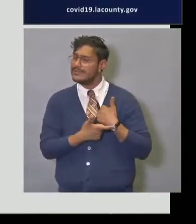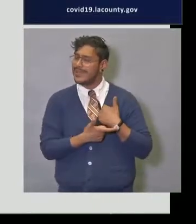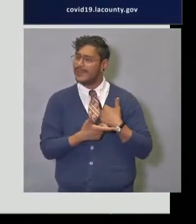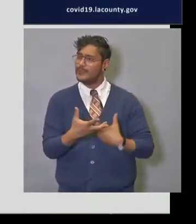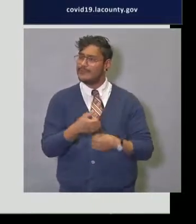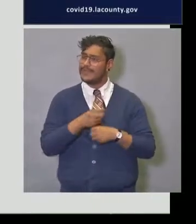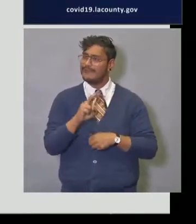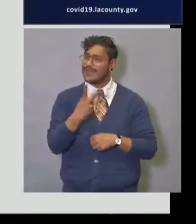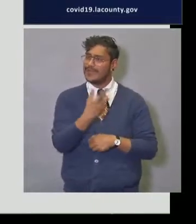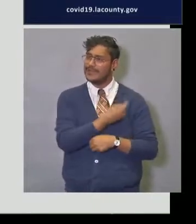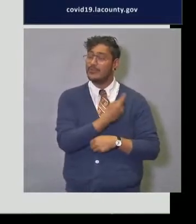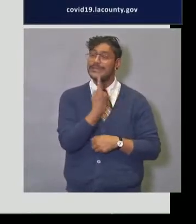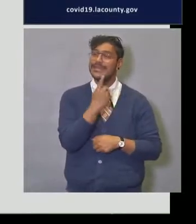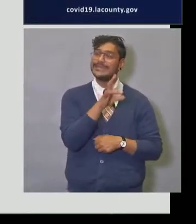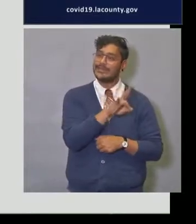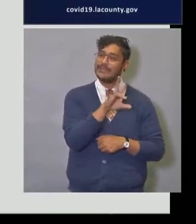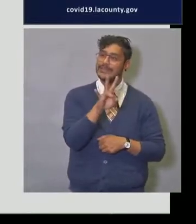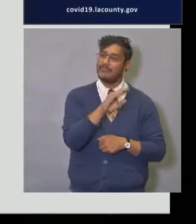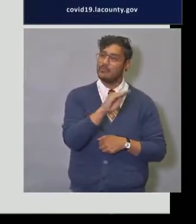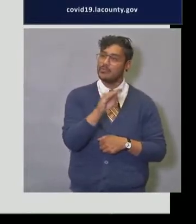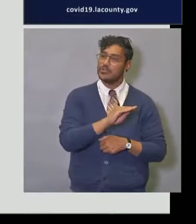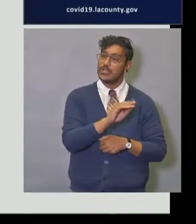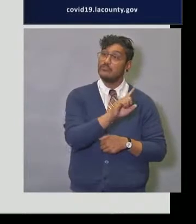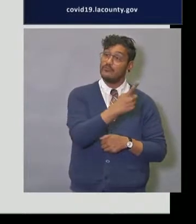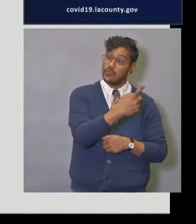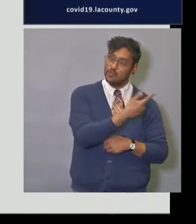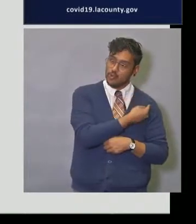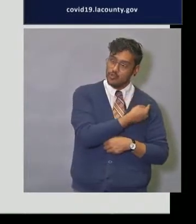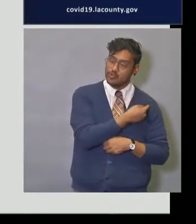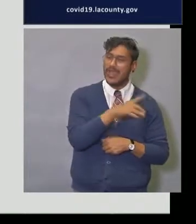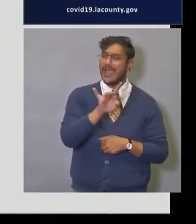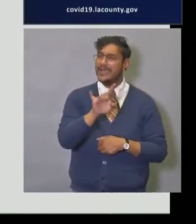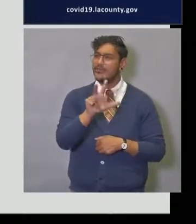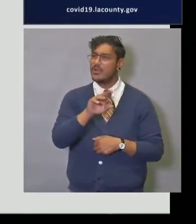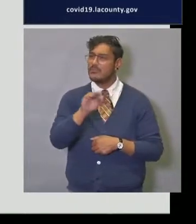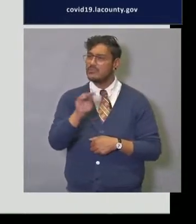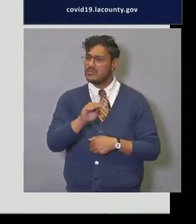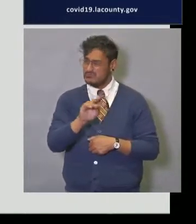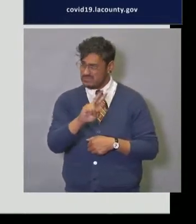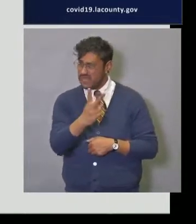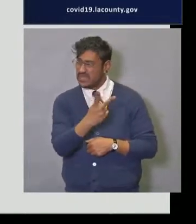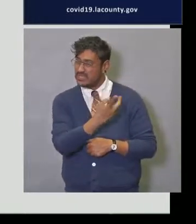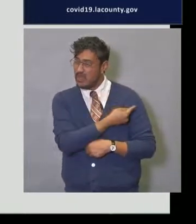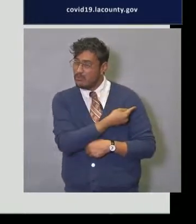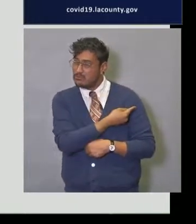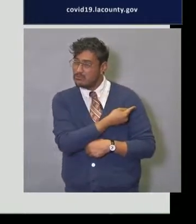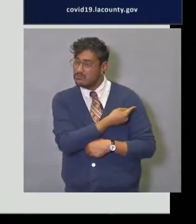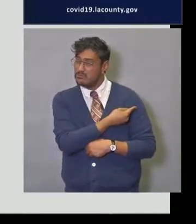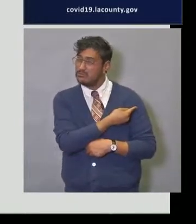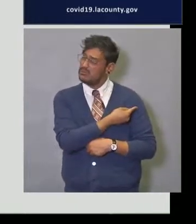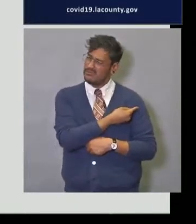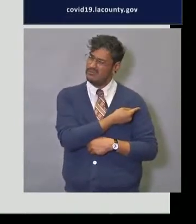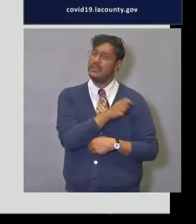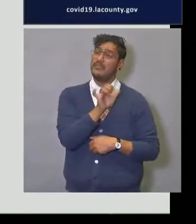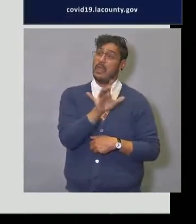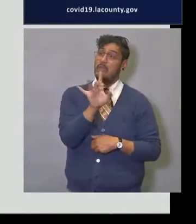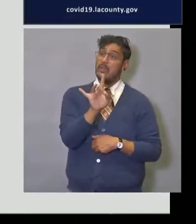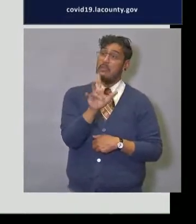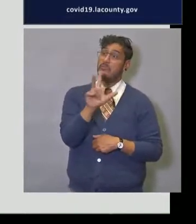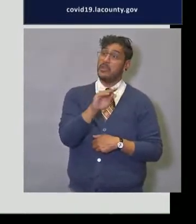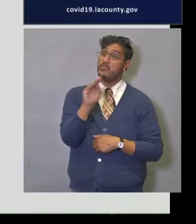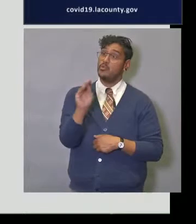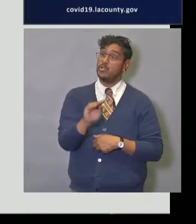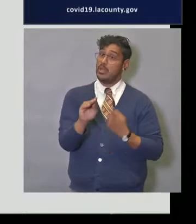So it said 77% of staff had a first dose, 83% had a second dose. So is that 83% of